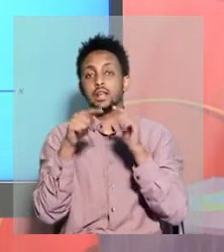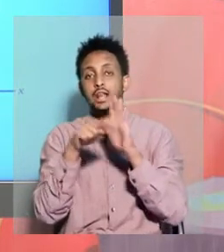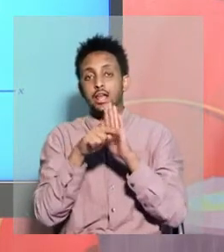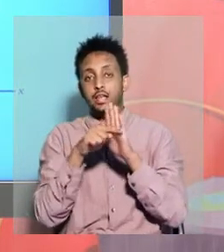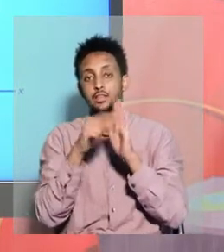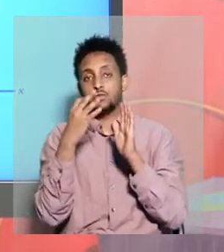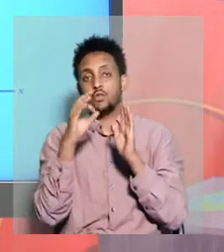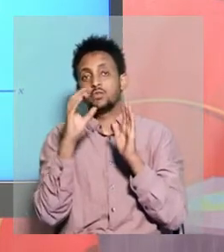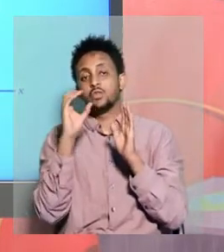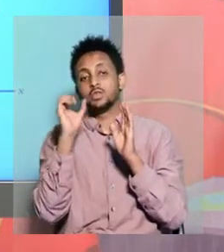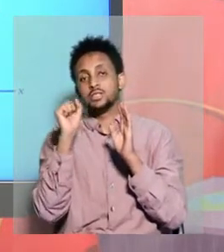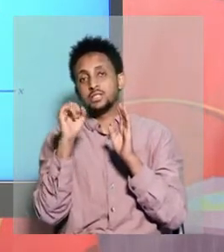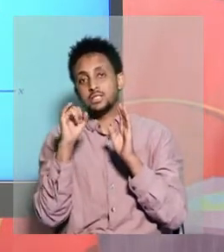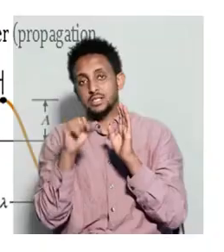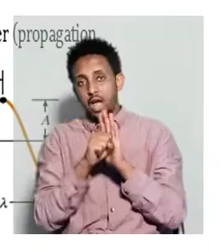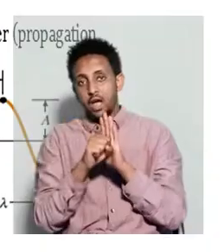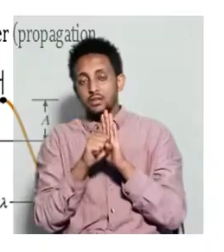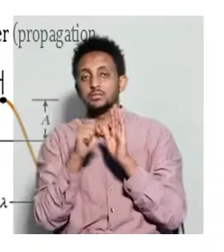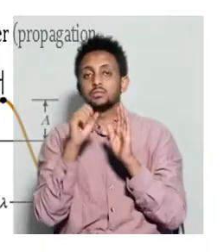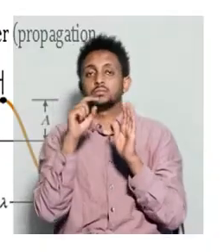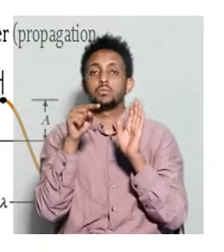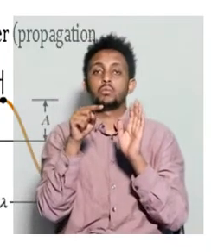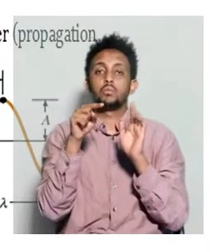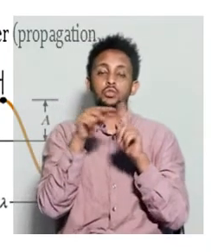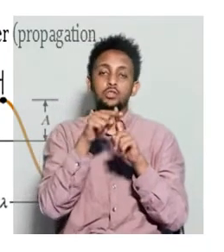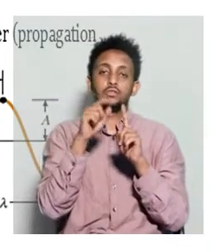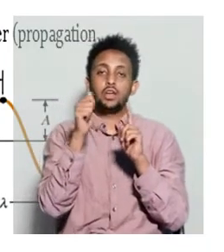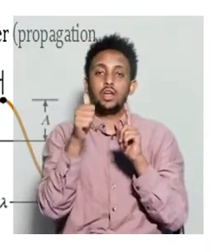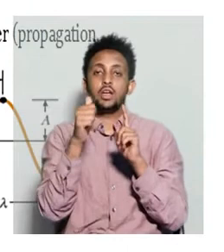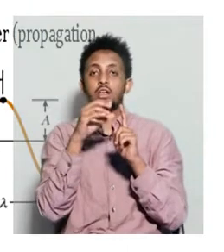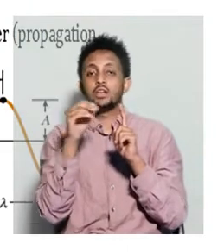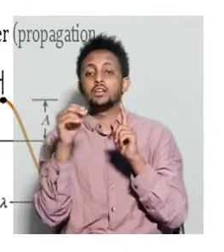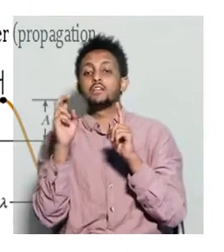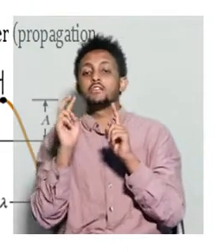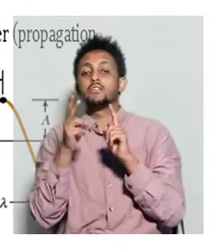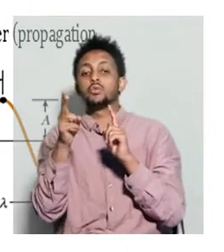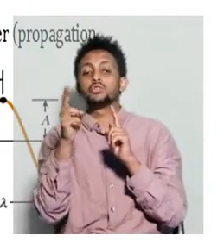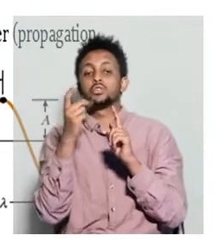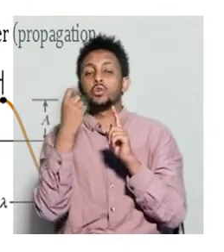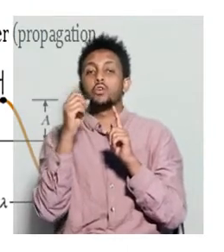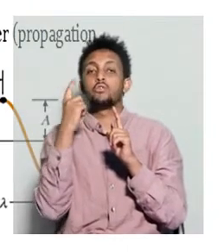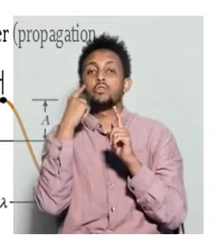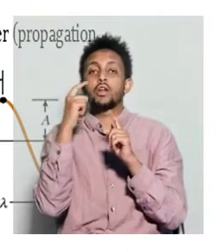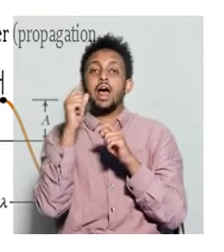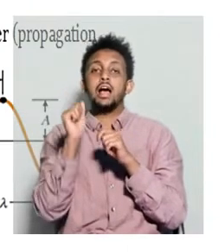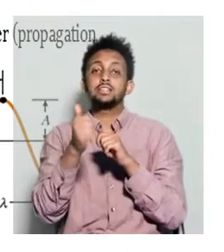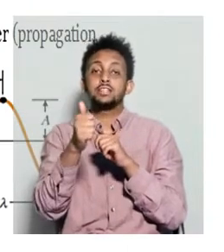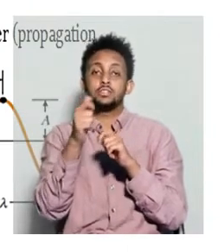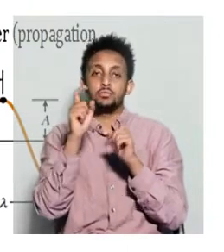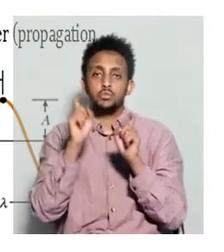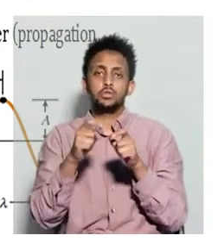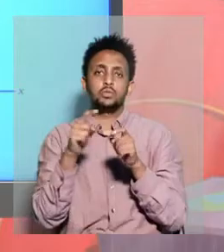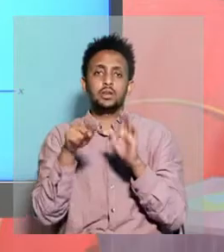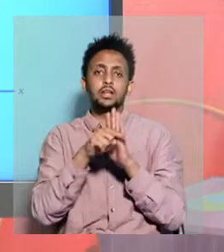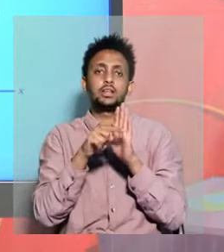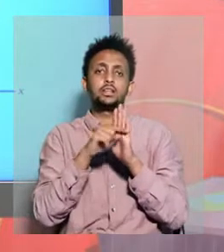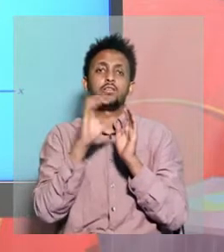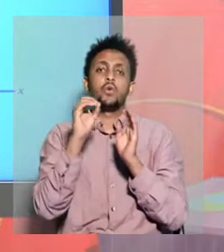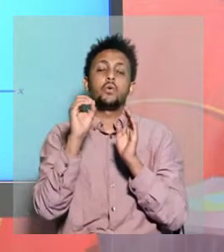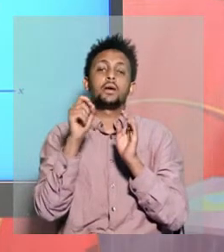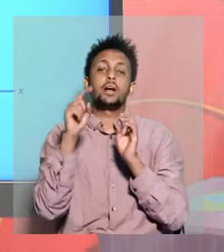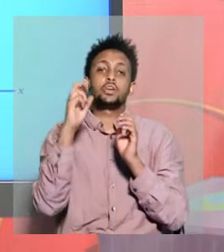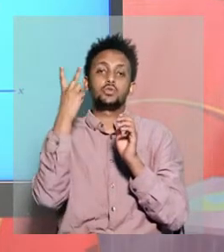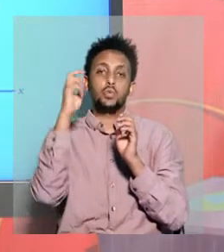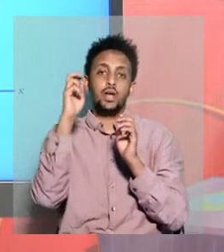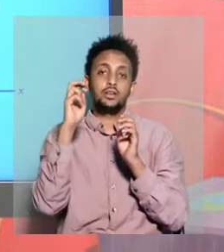of omega a sine omega t or positive of omega a cos omega t for velocity. And for acceleration it's possible to have the negative of omega squared